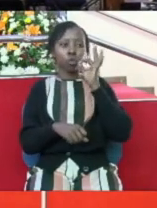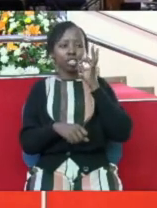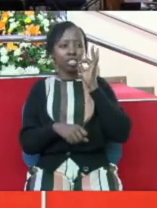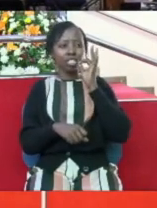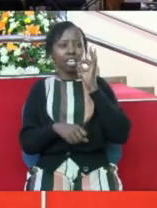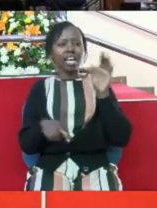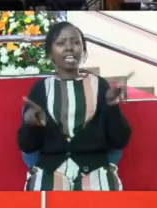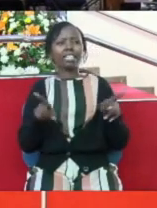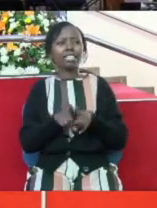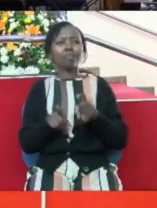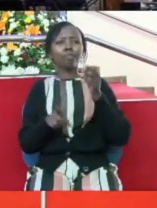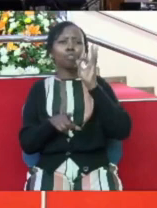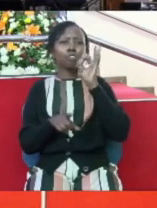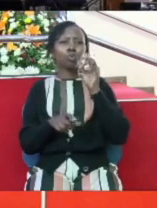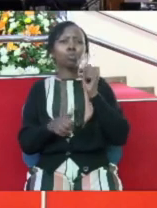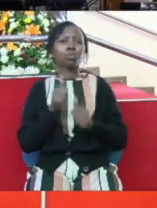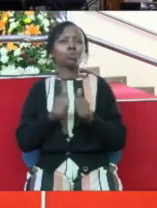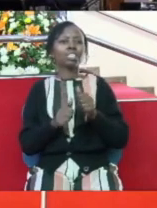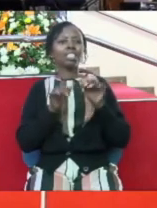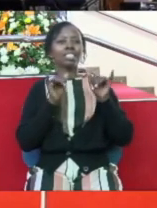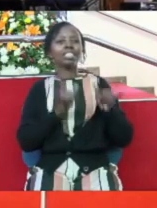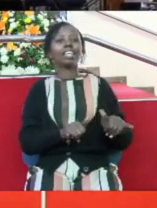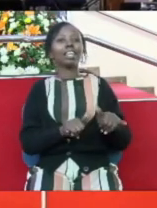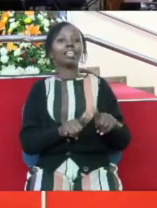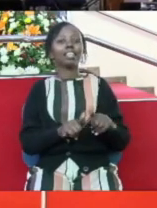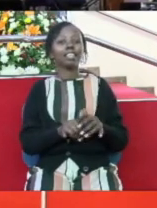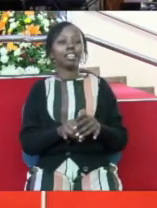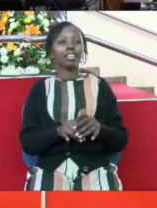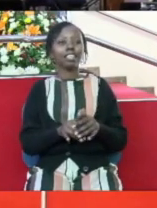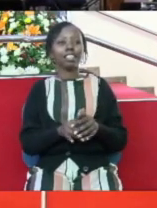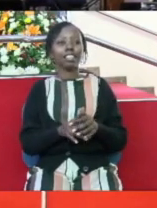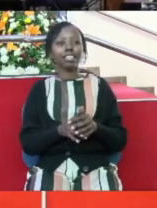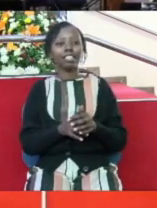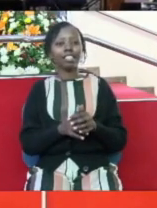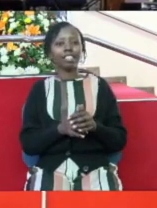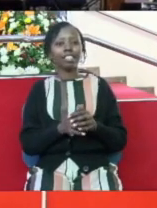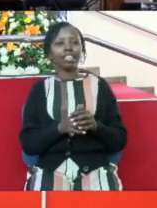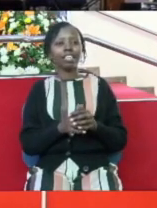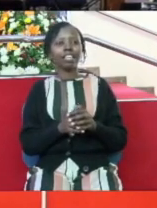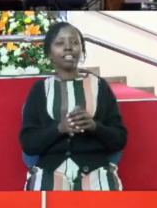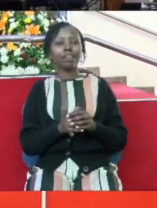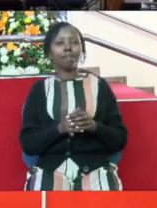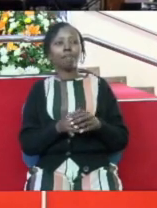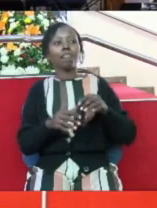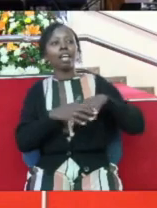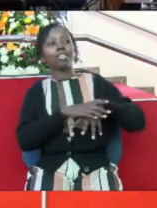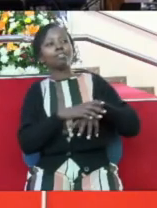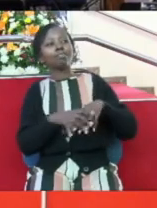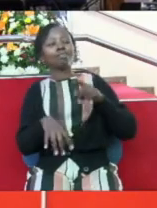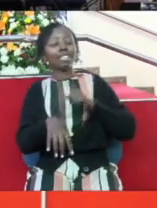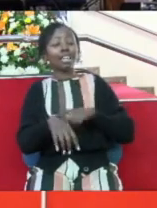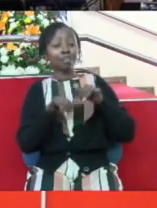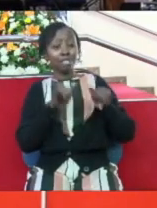will have fruit that remains. Na itakuwa ni matunda ambayo yanasalia. Now our roots in the presence of the Lord. Mizizi yetu katika uwepo wa Mungu.